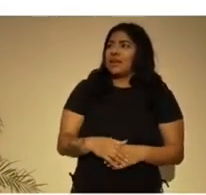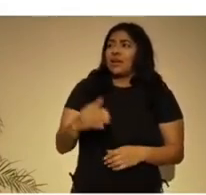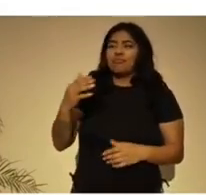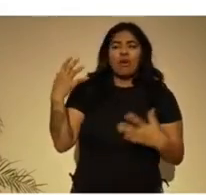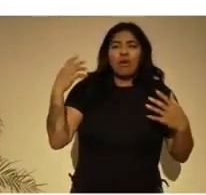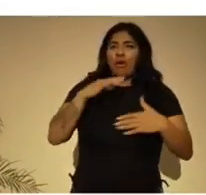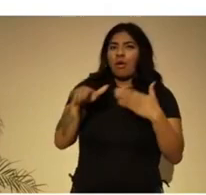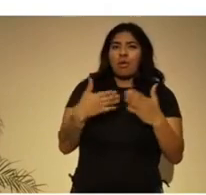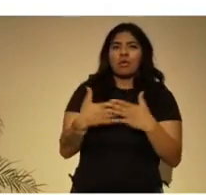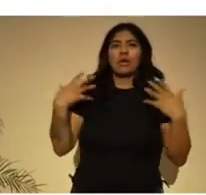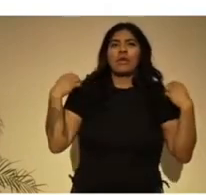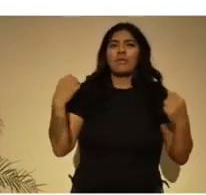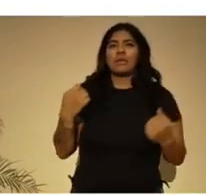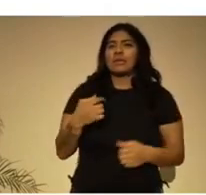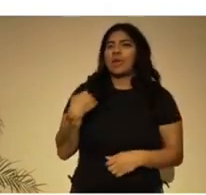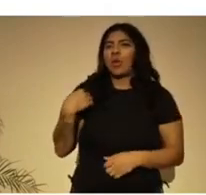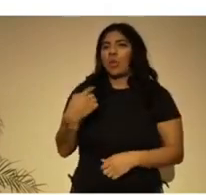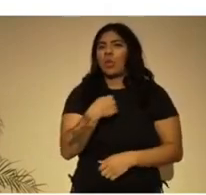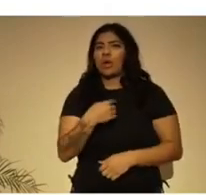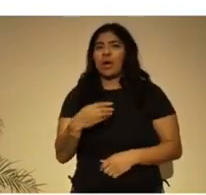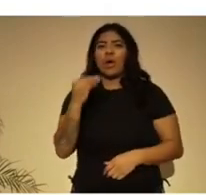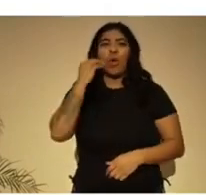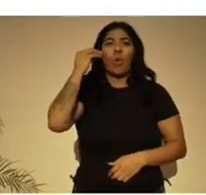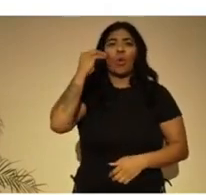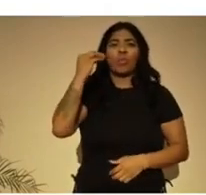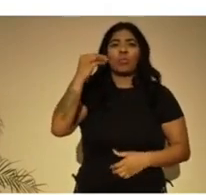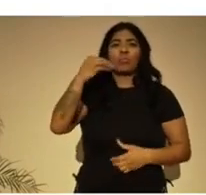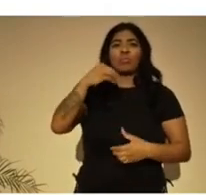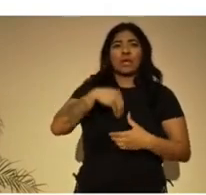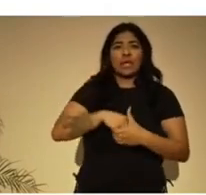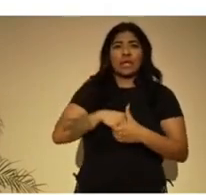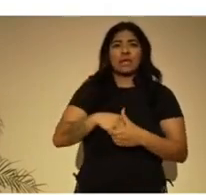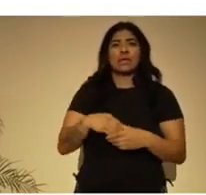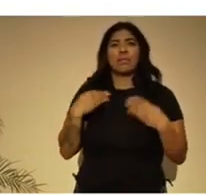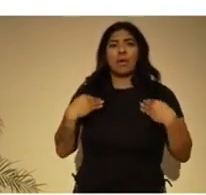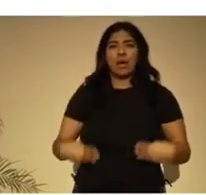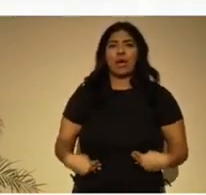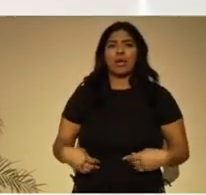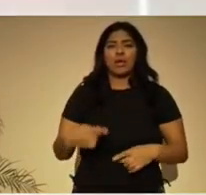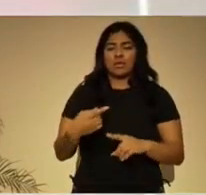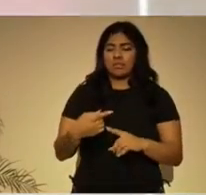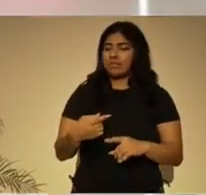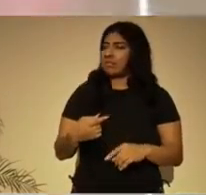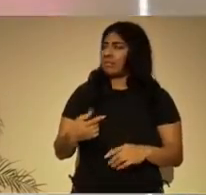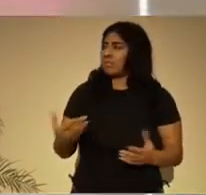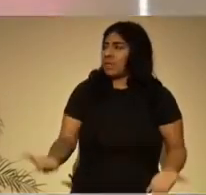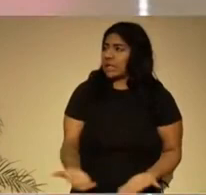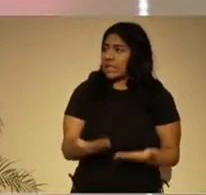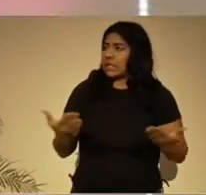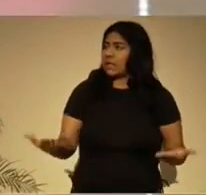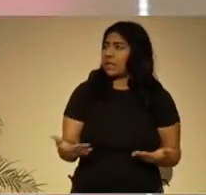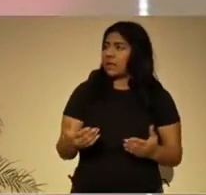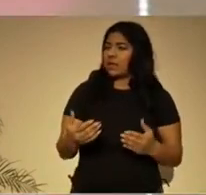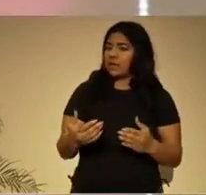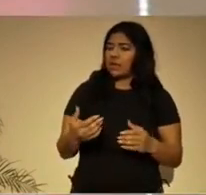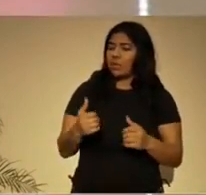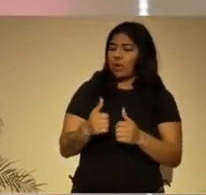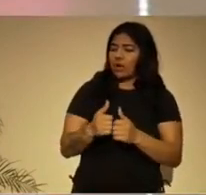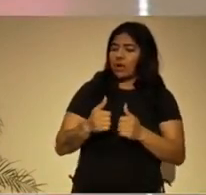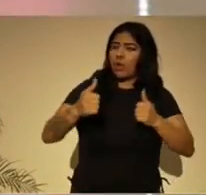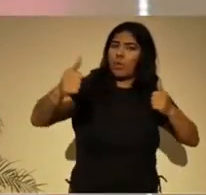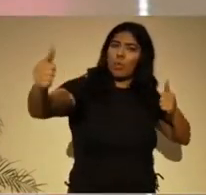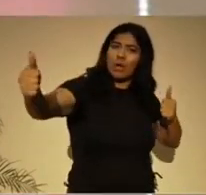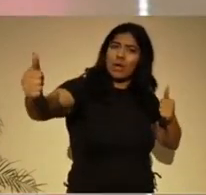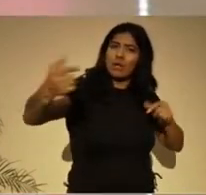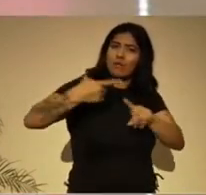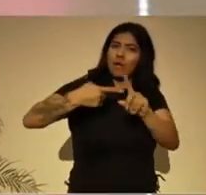at home in the body, we are away from the Lord. What he's saying is that if we're here, we are then away or